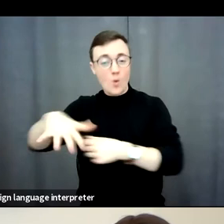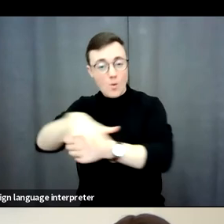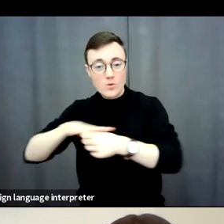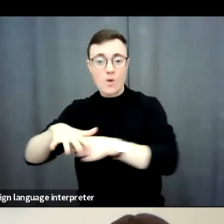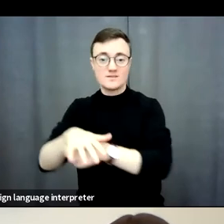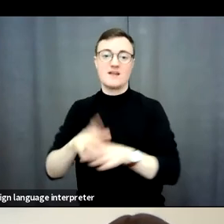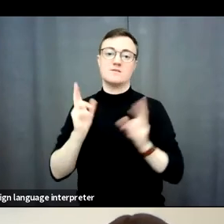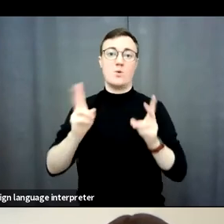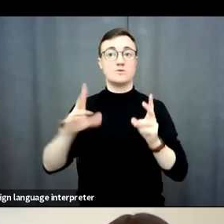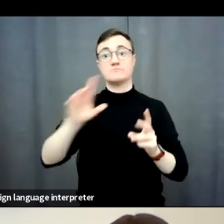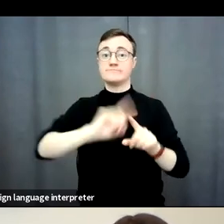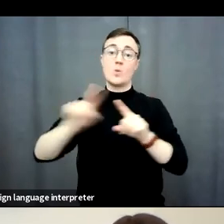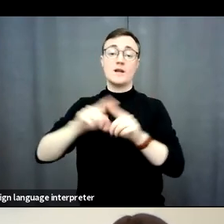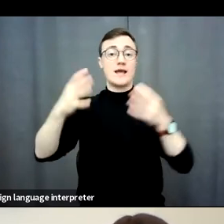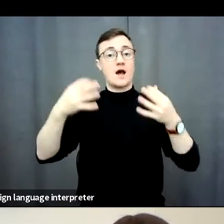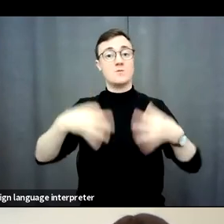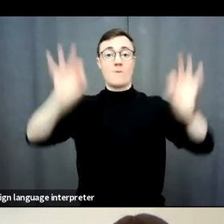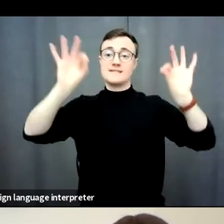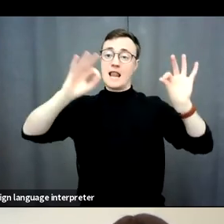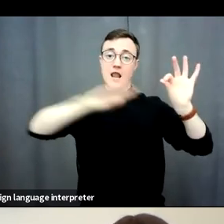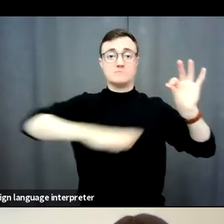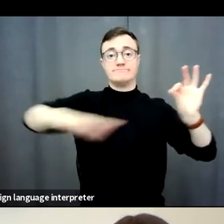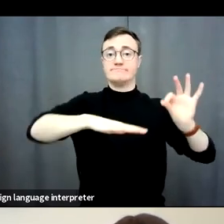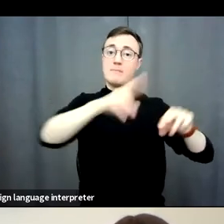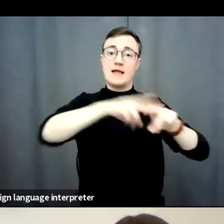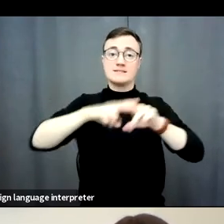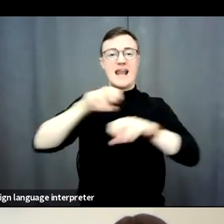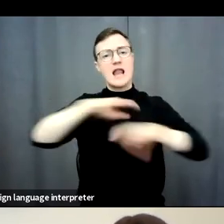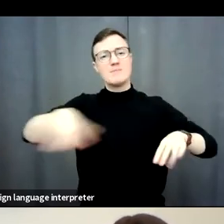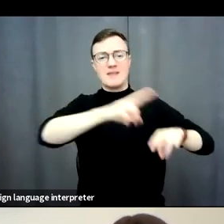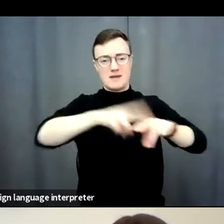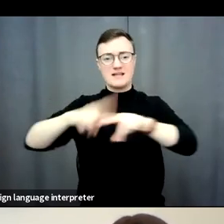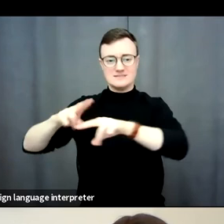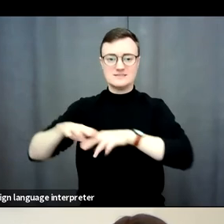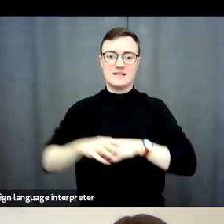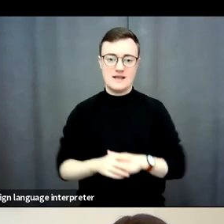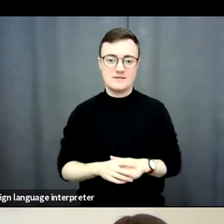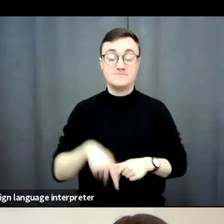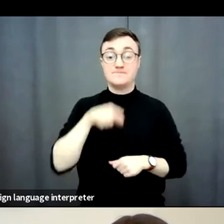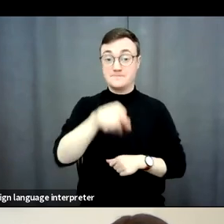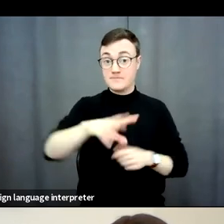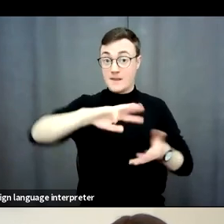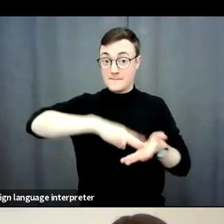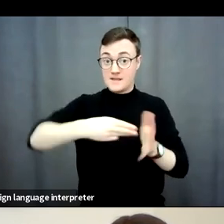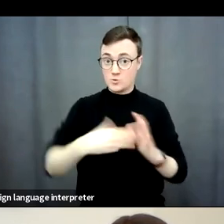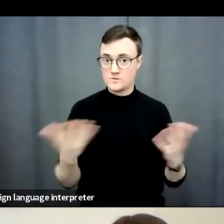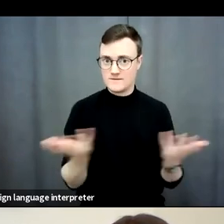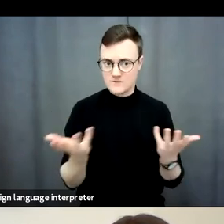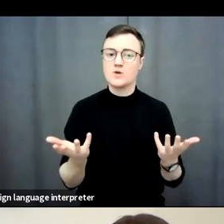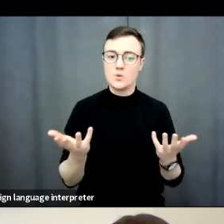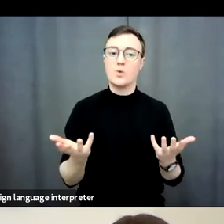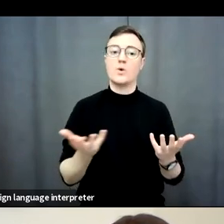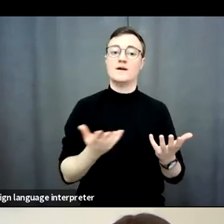and also all kind of public areas. And in this method, the participants visit